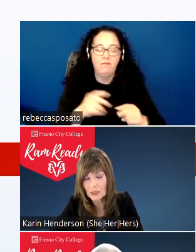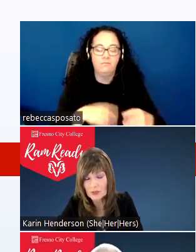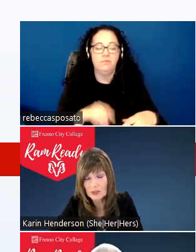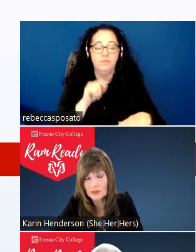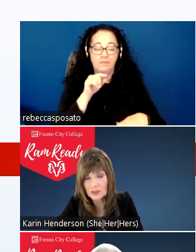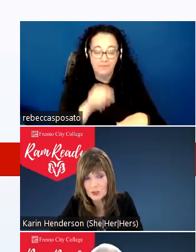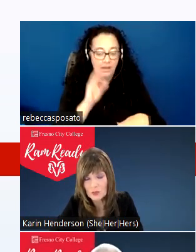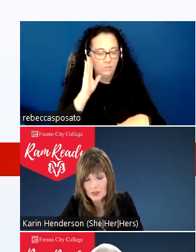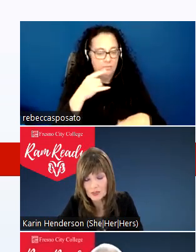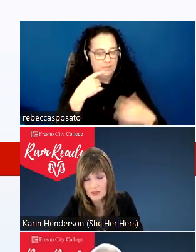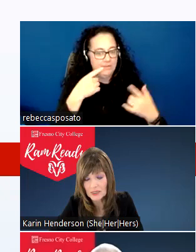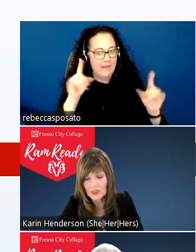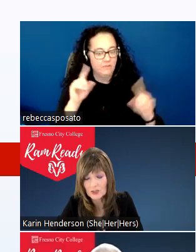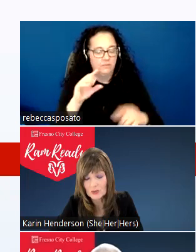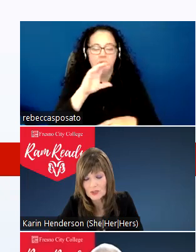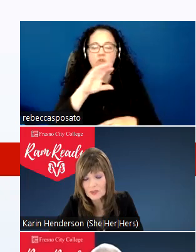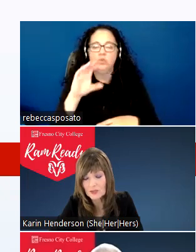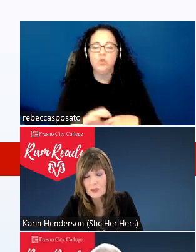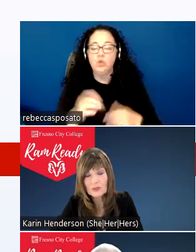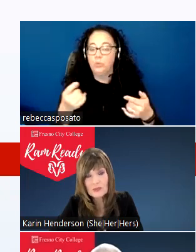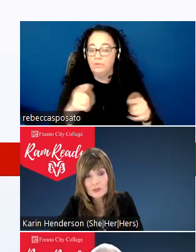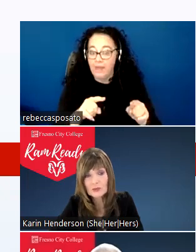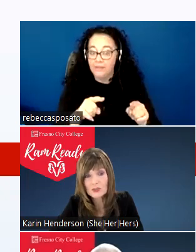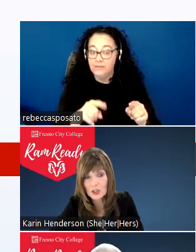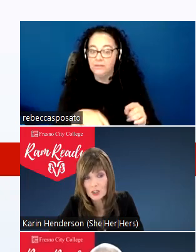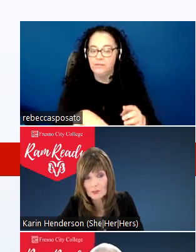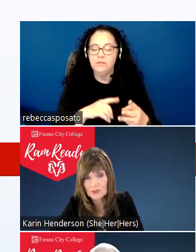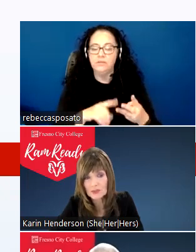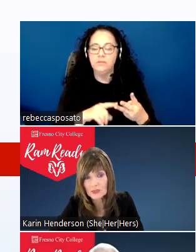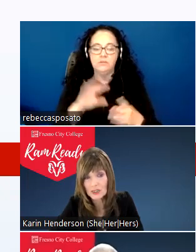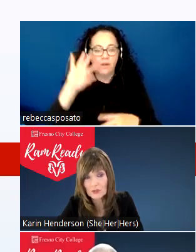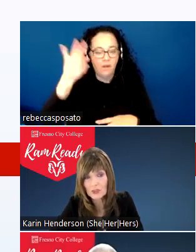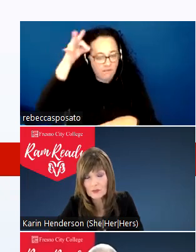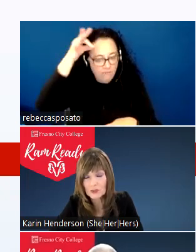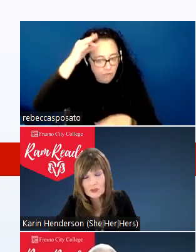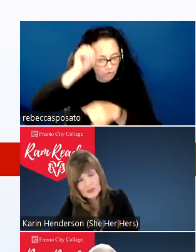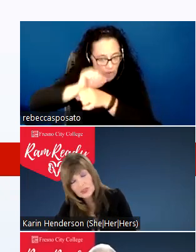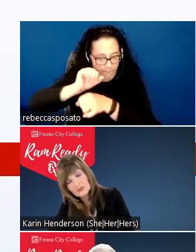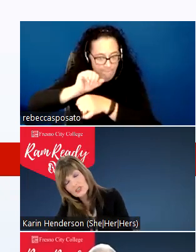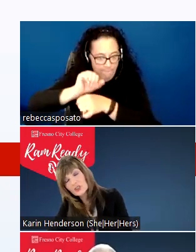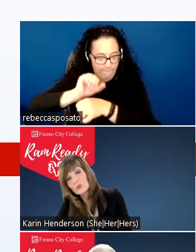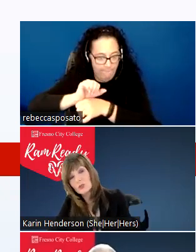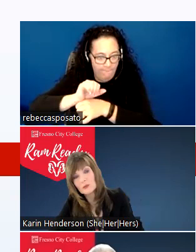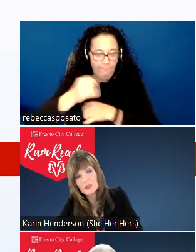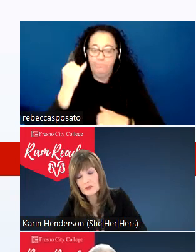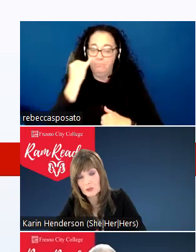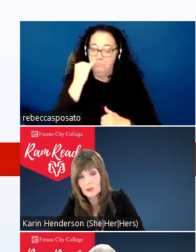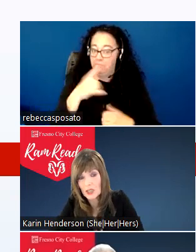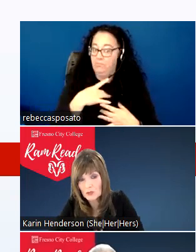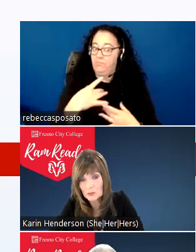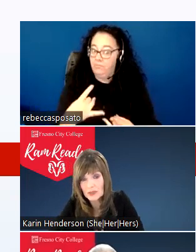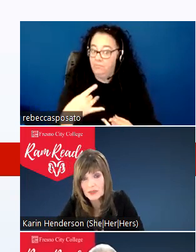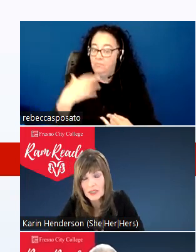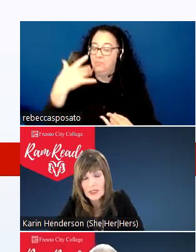be announced. It's a Zoom event. So this is for federal jobs. Now, if you're interested in eventually working with the